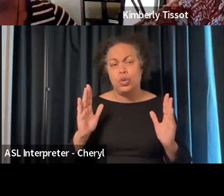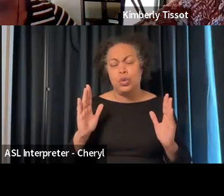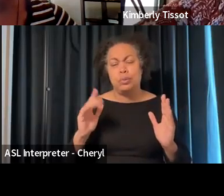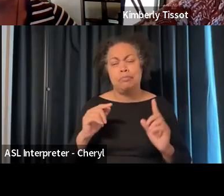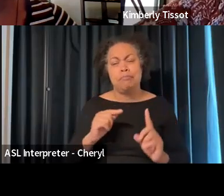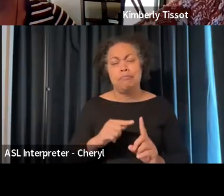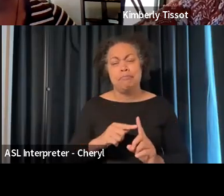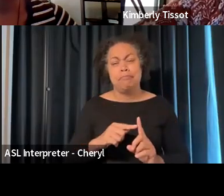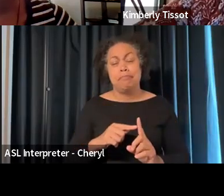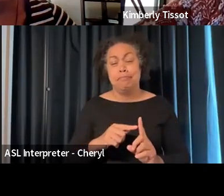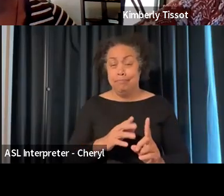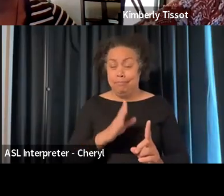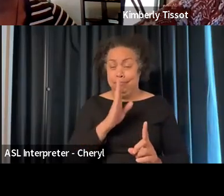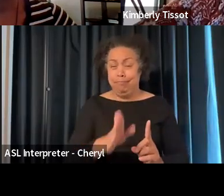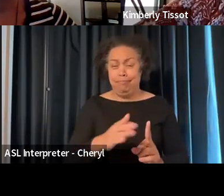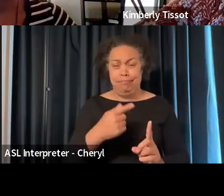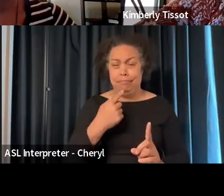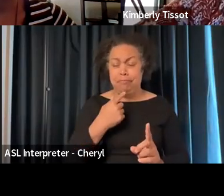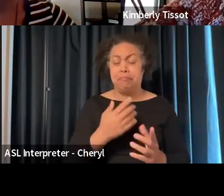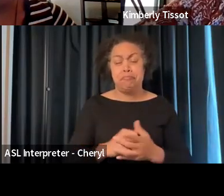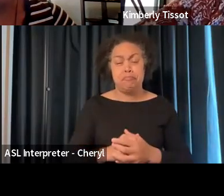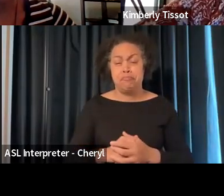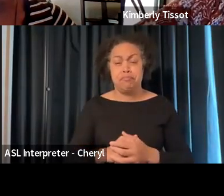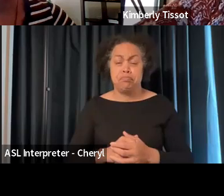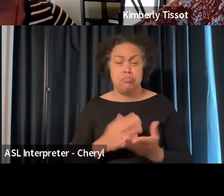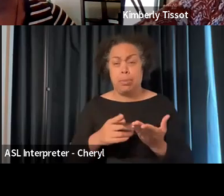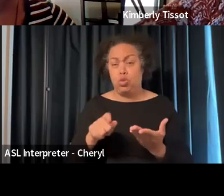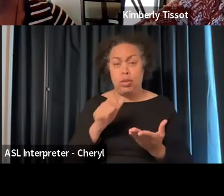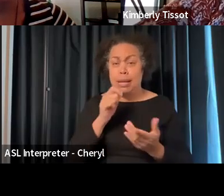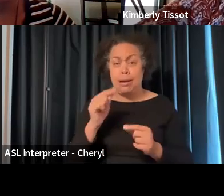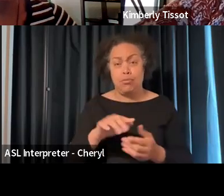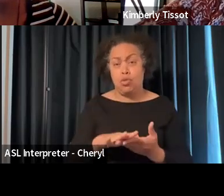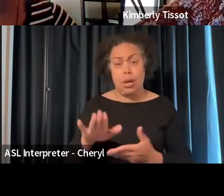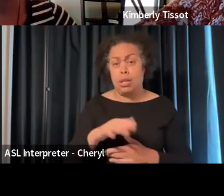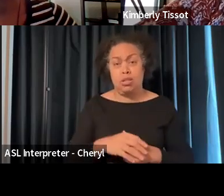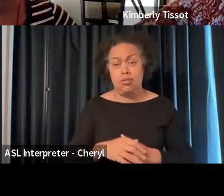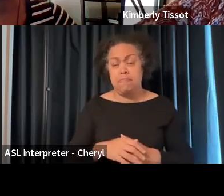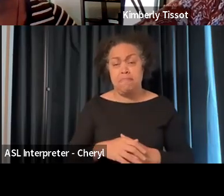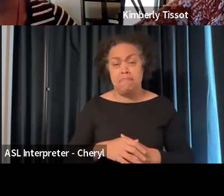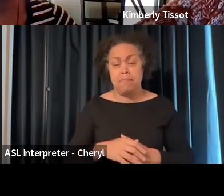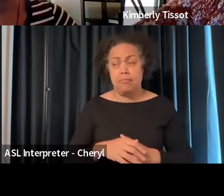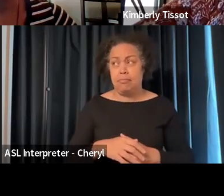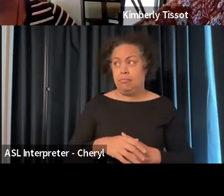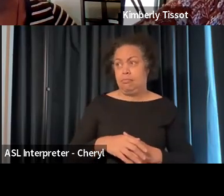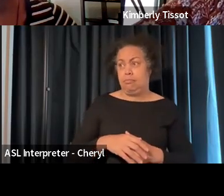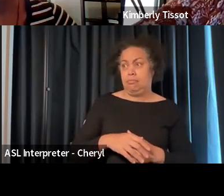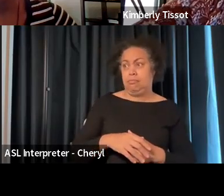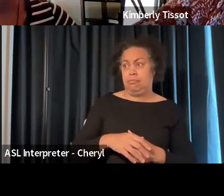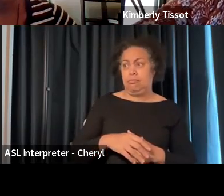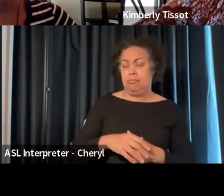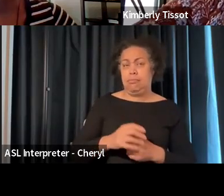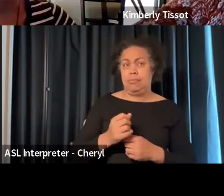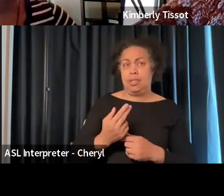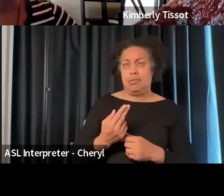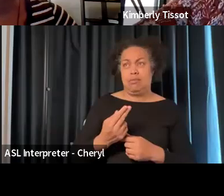not so indirectly told me that, maybe I shouldn't be in college, I shouldn't be taking this. And I thought,